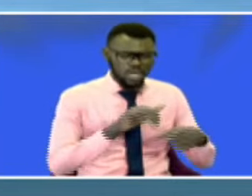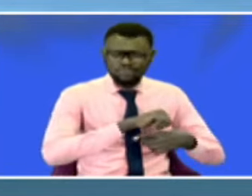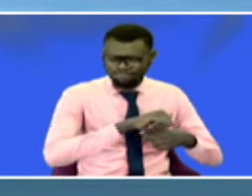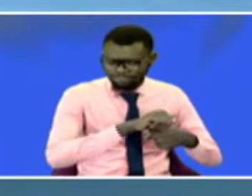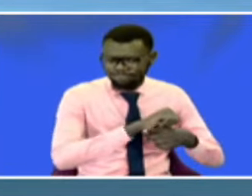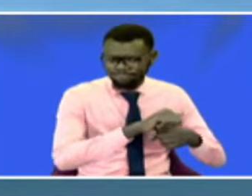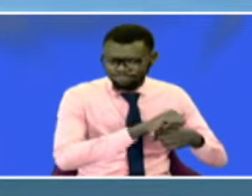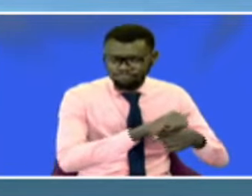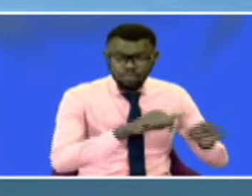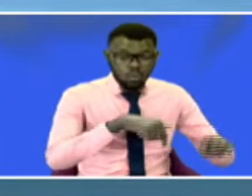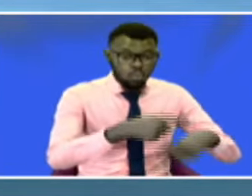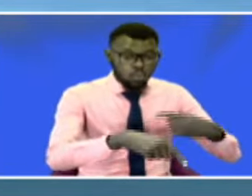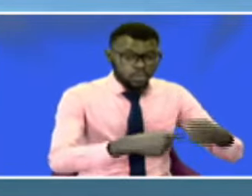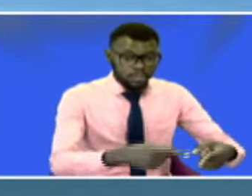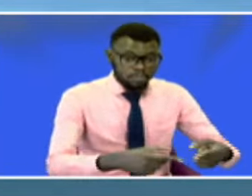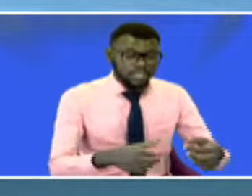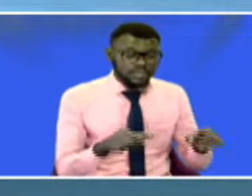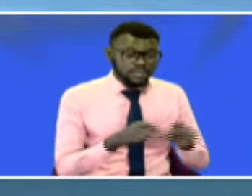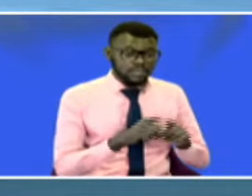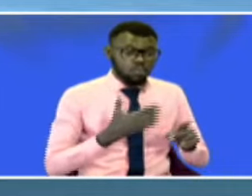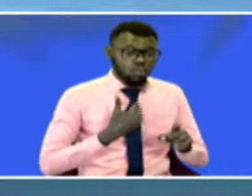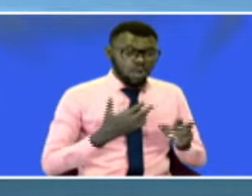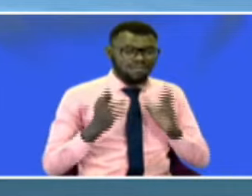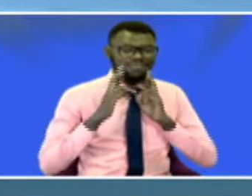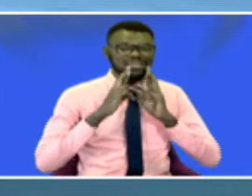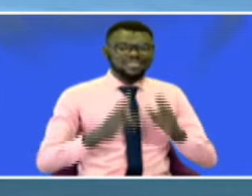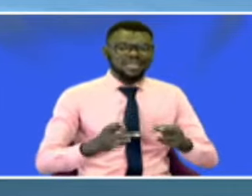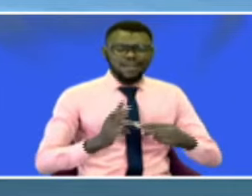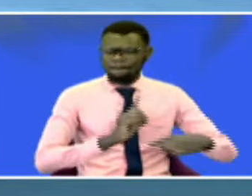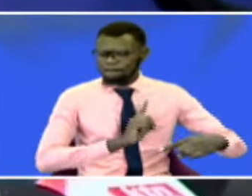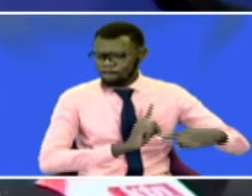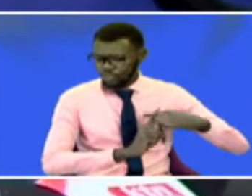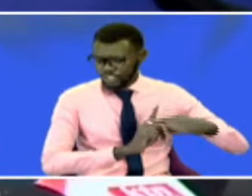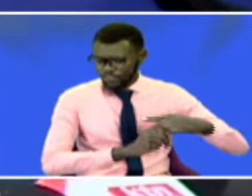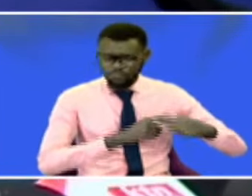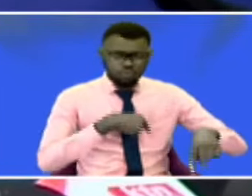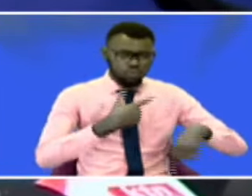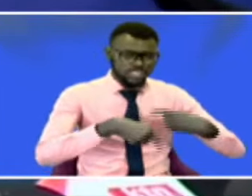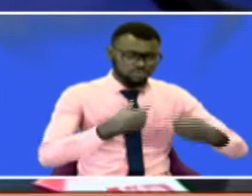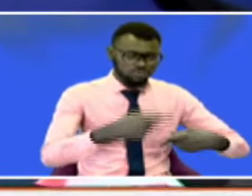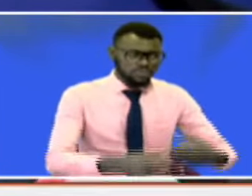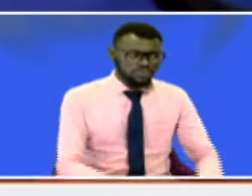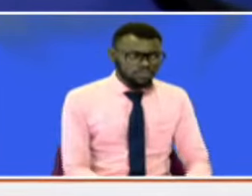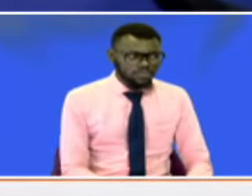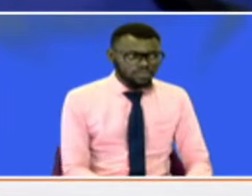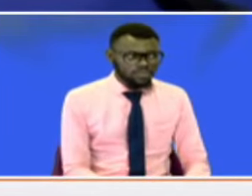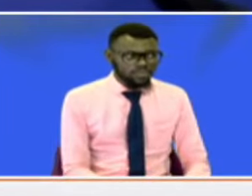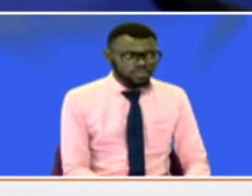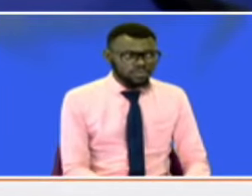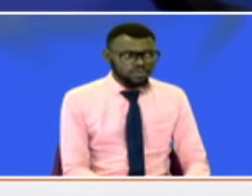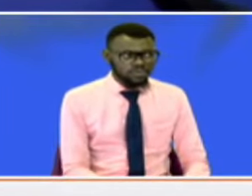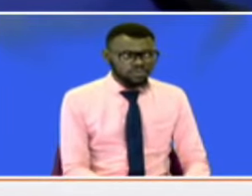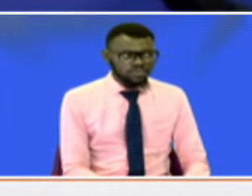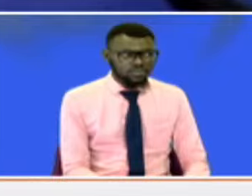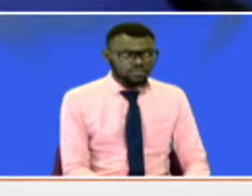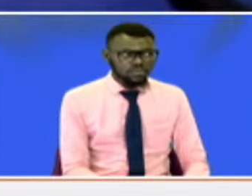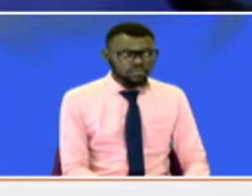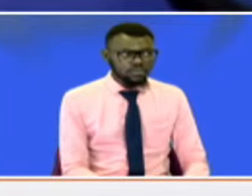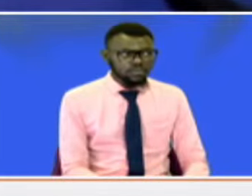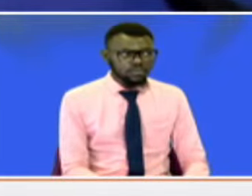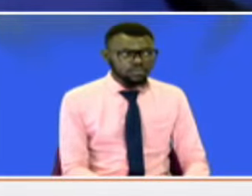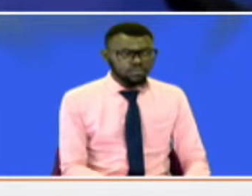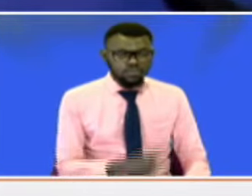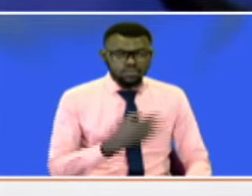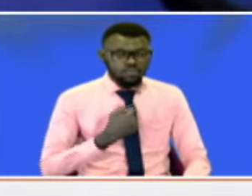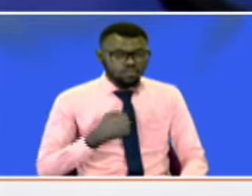they hope the results will continue coming the Kenyan way. The match, I was mentally ready and I knew it wasn't